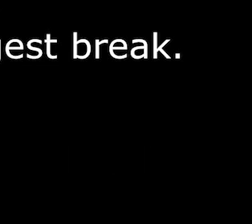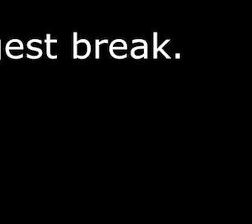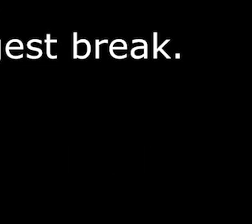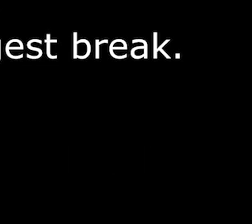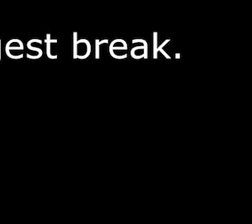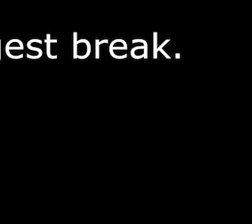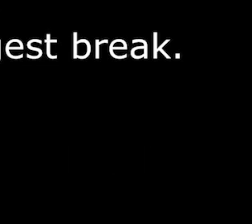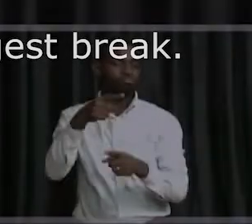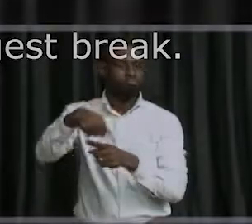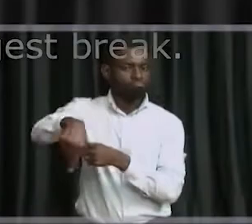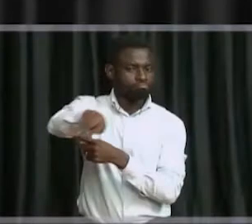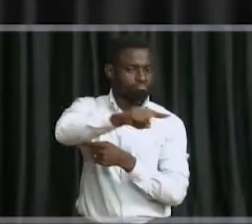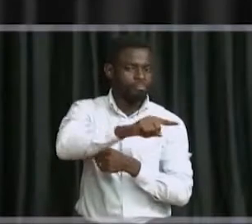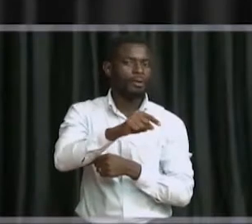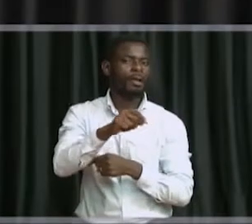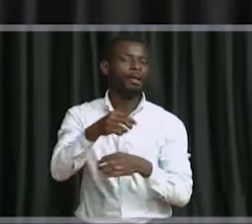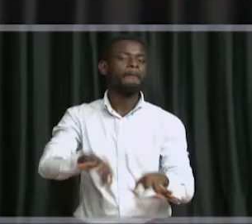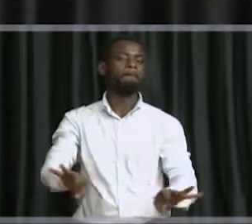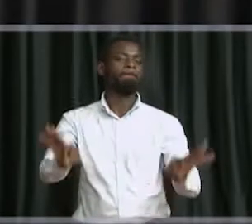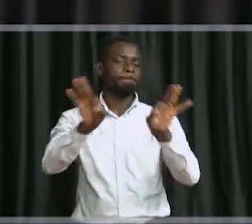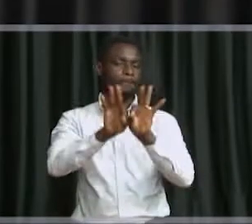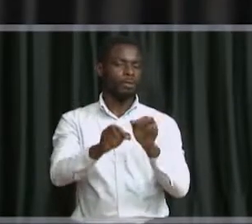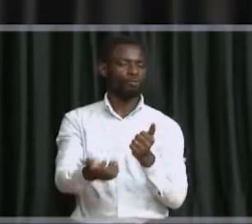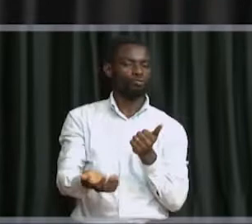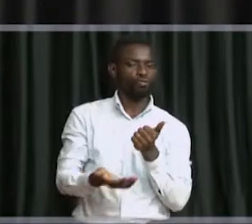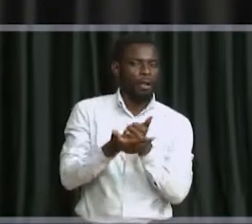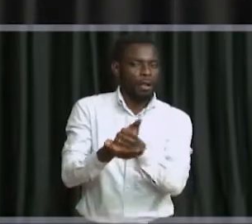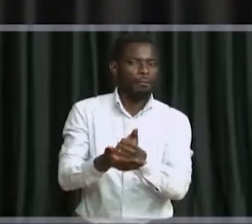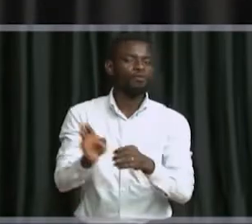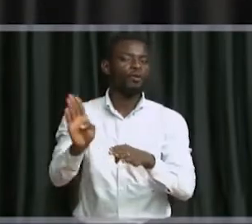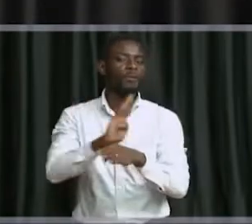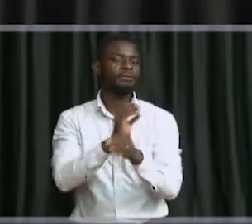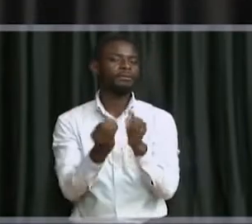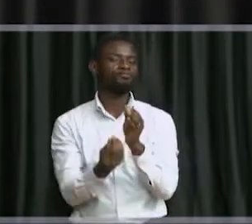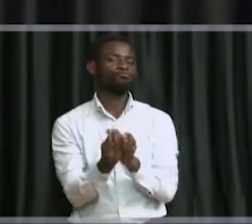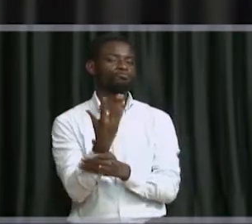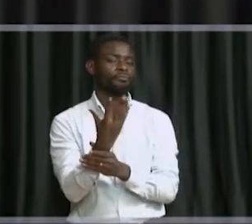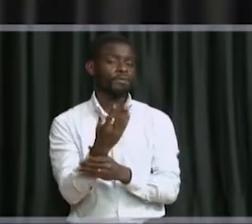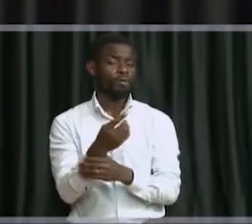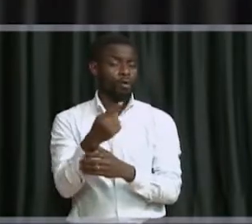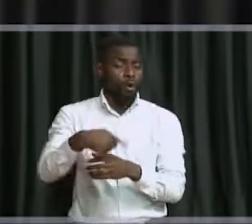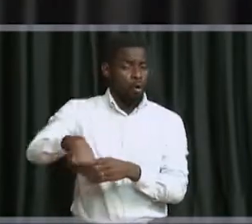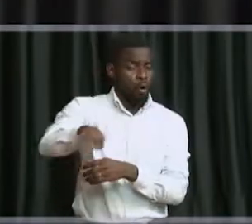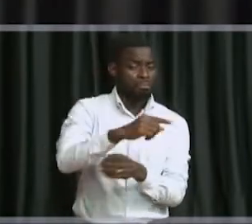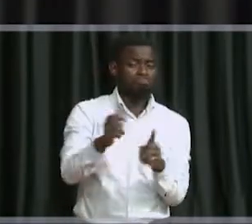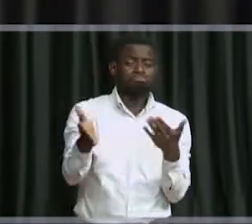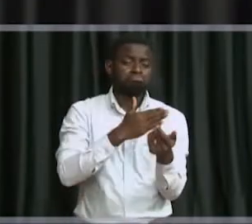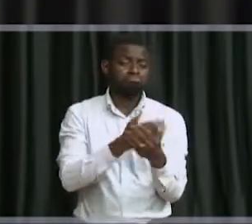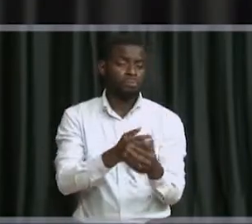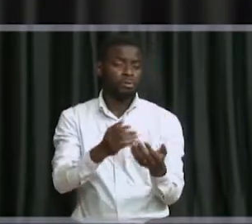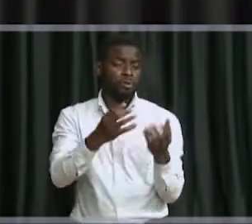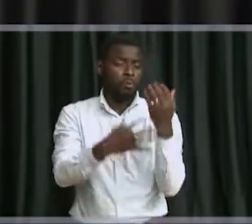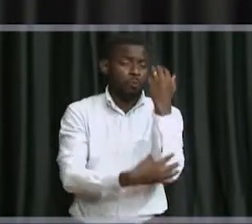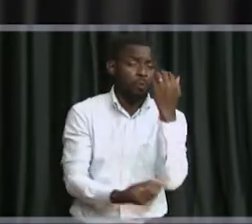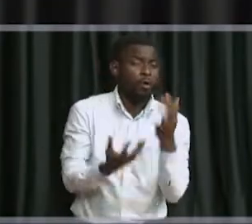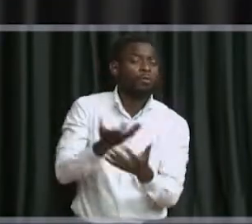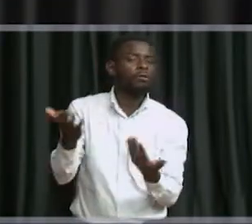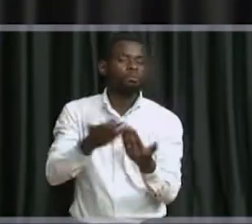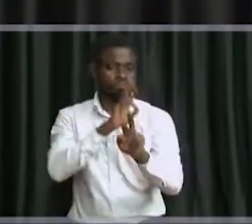sanon ene beboa amu wajumane ngini eni eseseo udi wuburi nimdiye ma wakastame singina